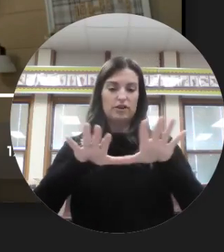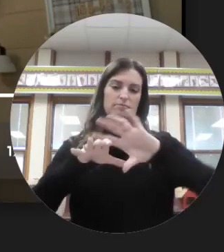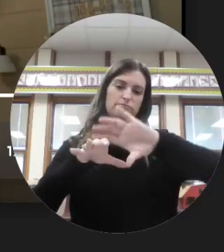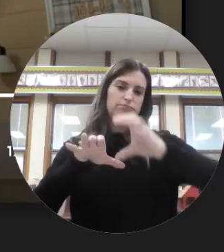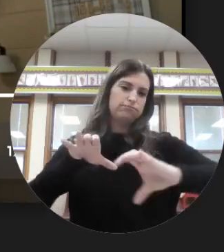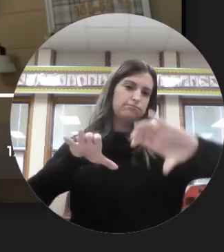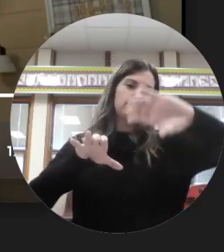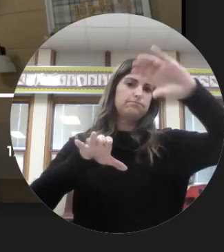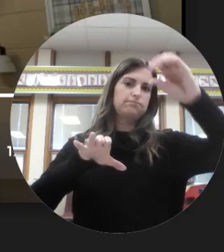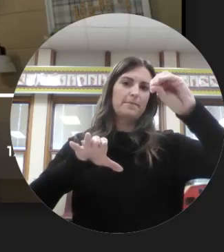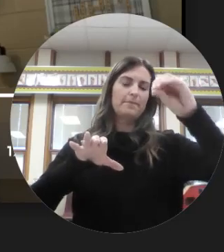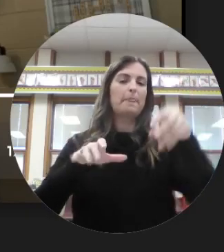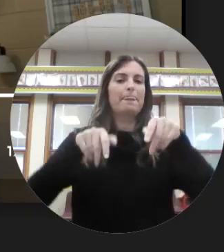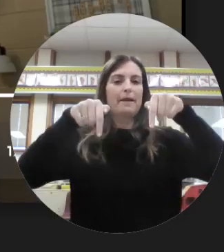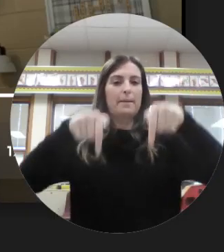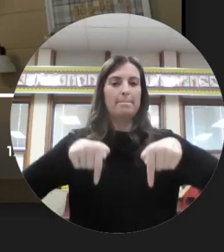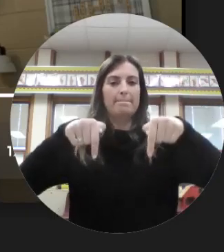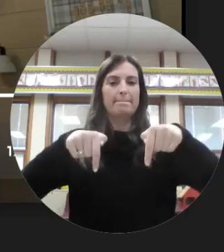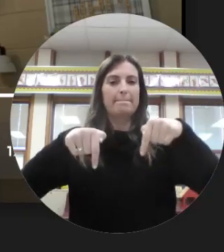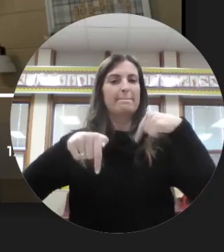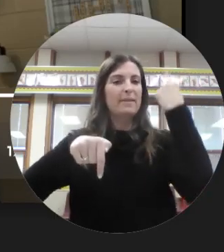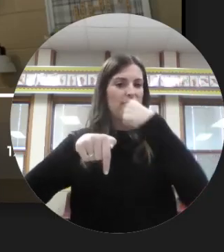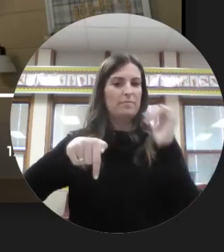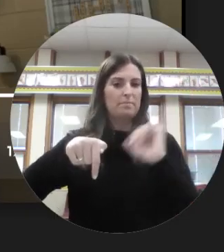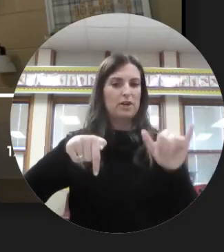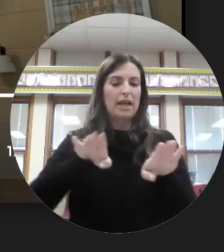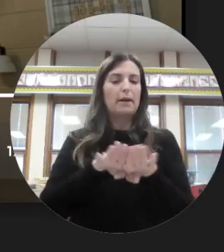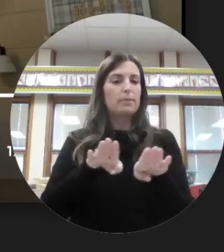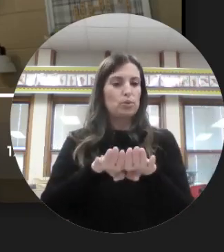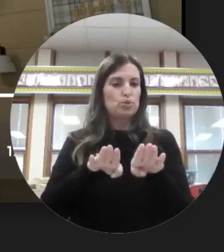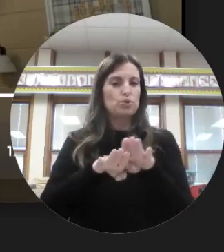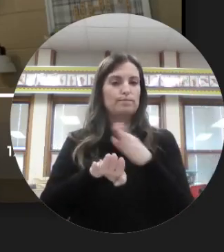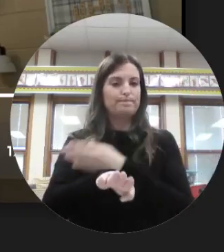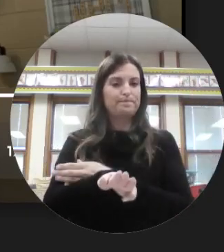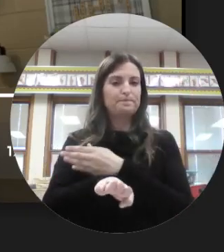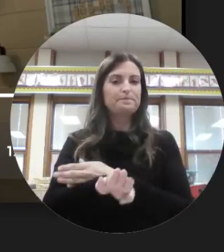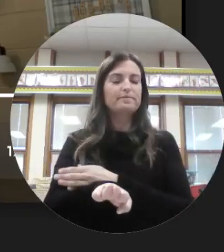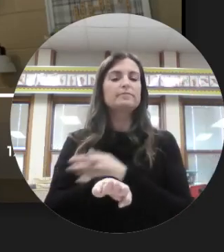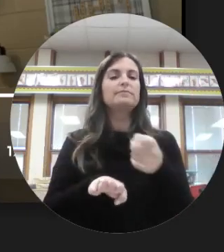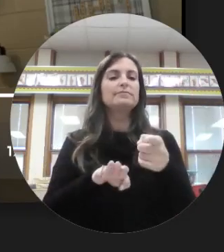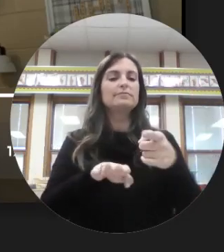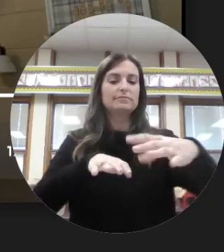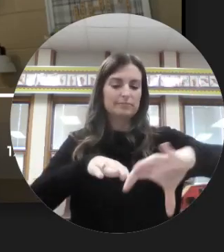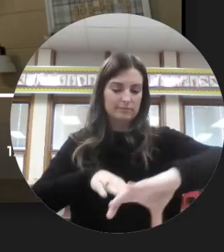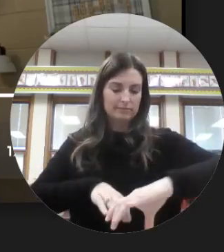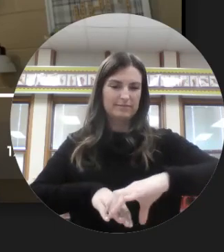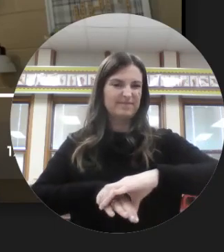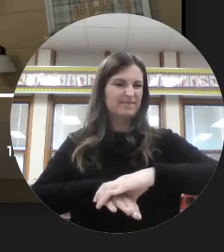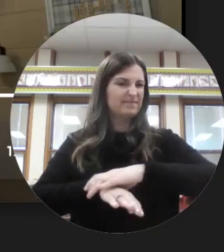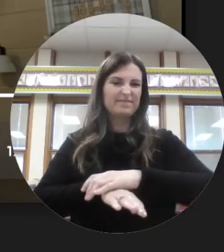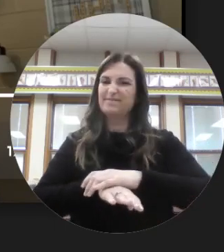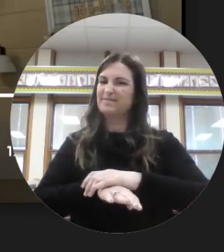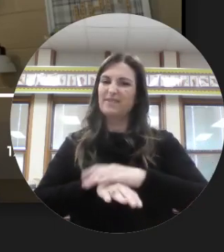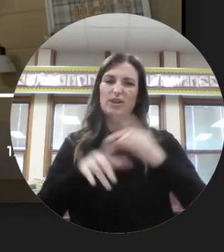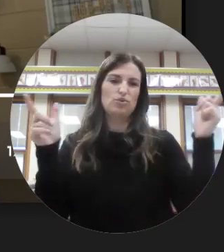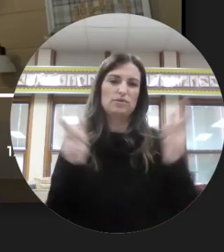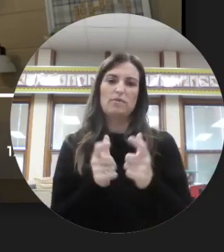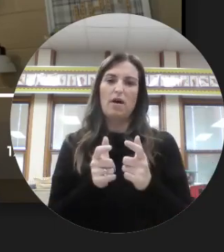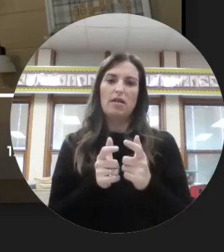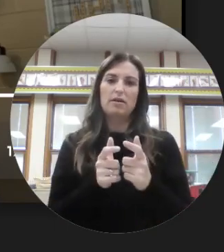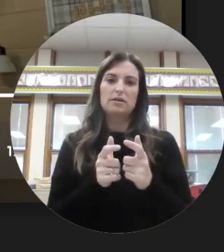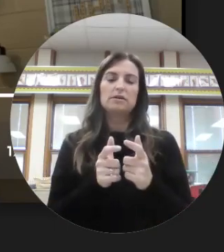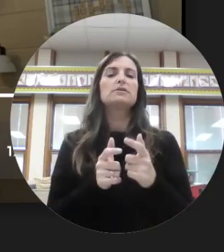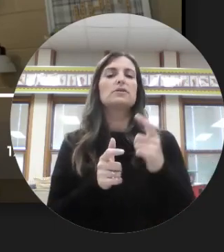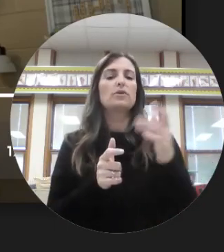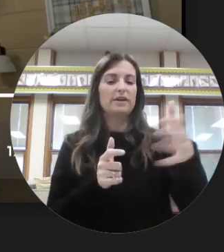standing beside a beautiful carving that resembled a boot. He tried to slide it over Roz's stump, but the opening was too small, so he scraped